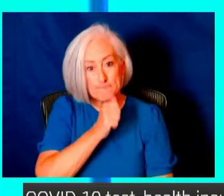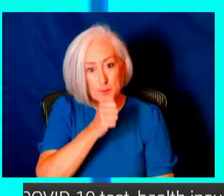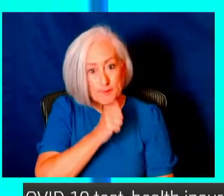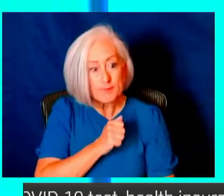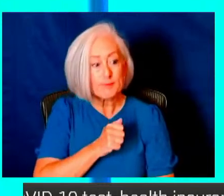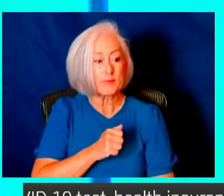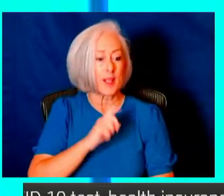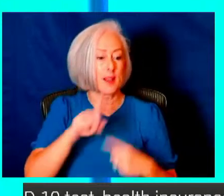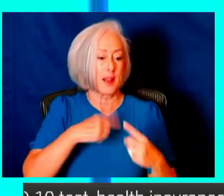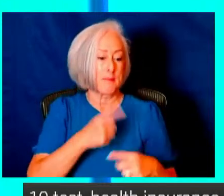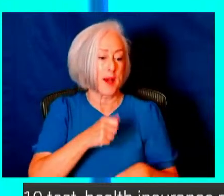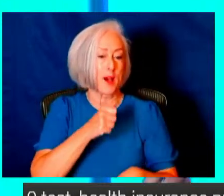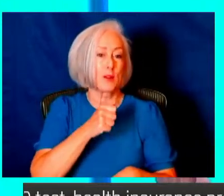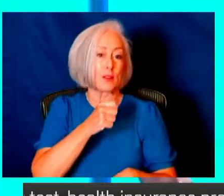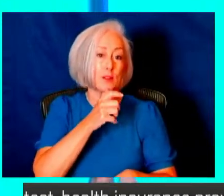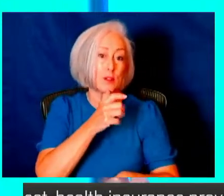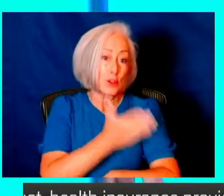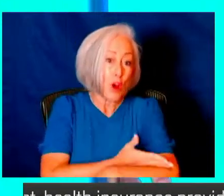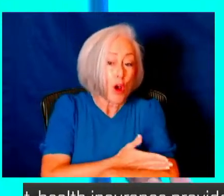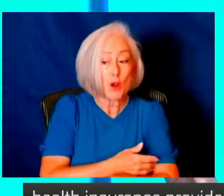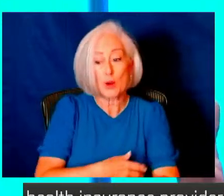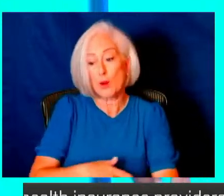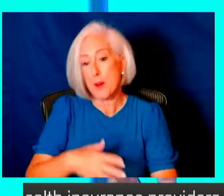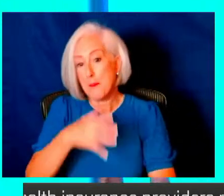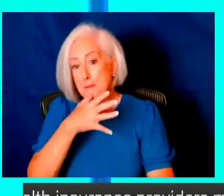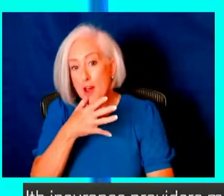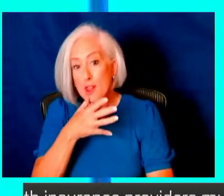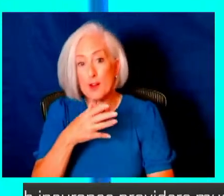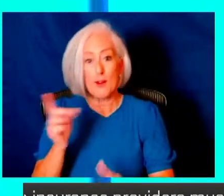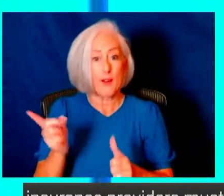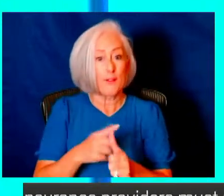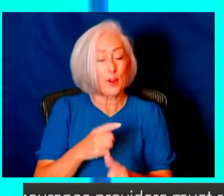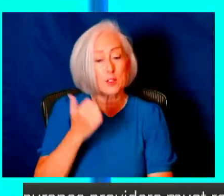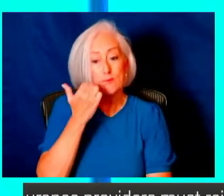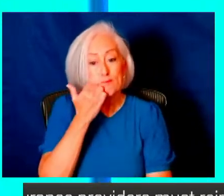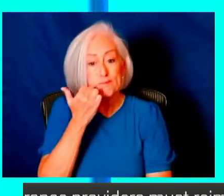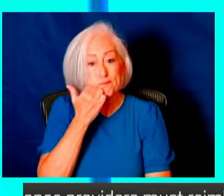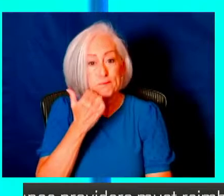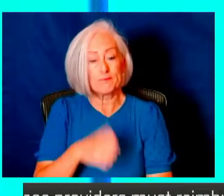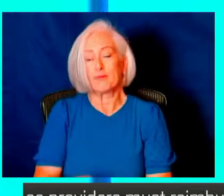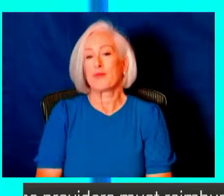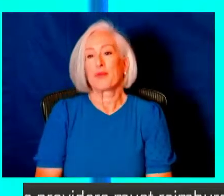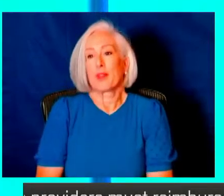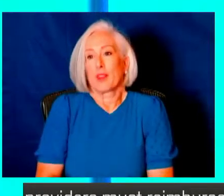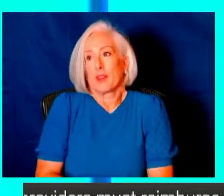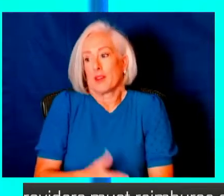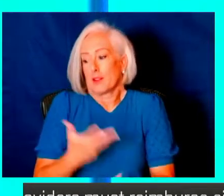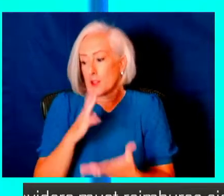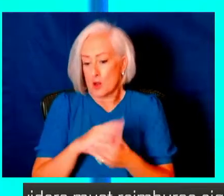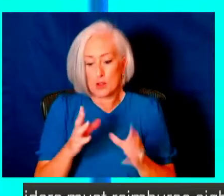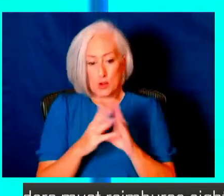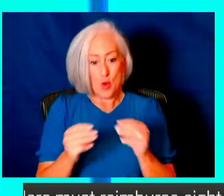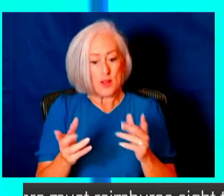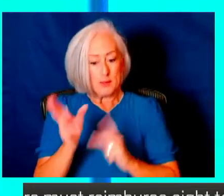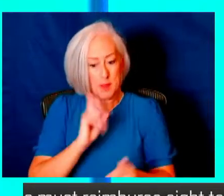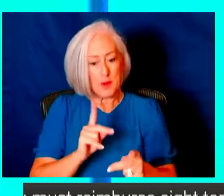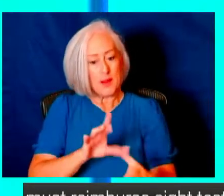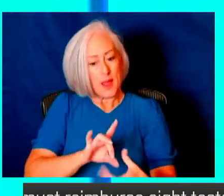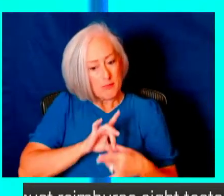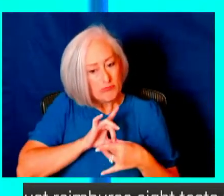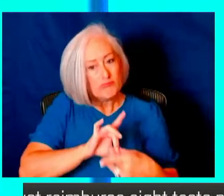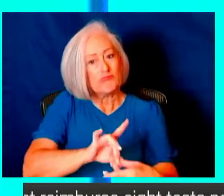mothers and sisters, their stories about your first period. I mean, they're stories that everybody can relate to, and they're stories